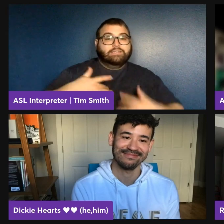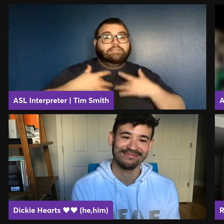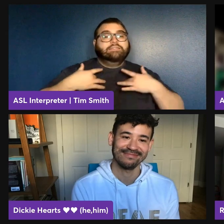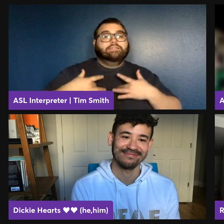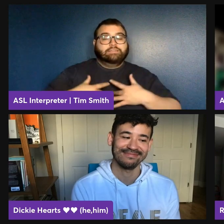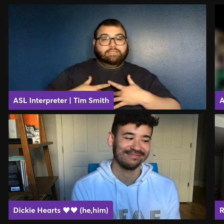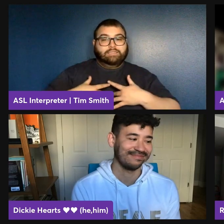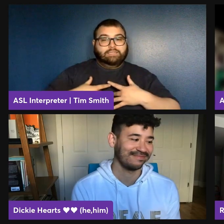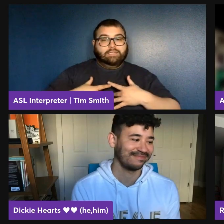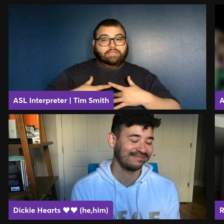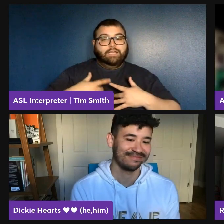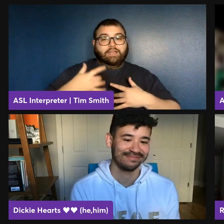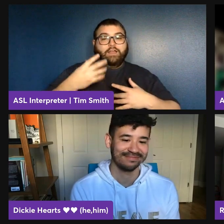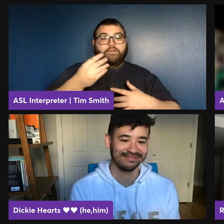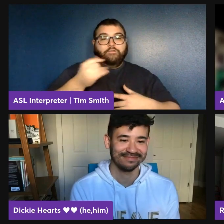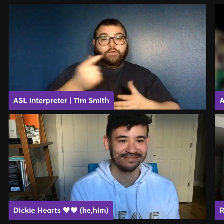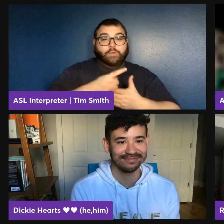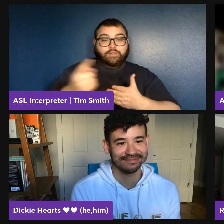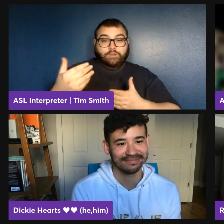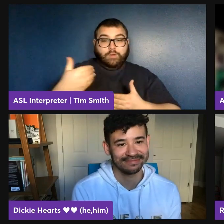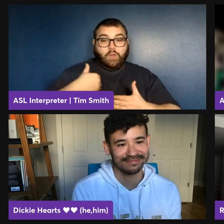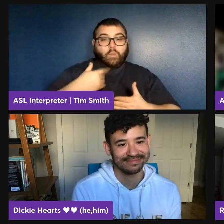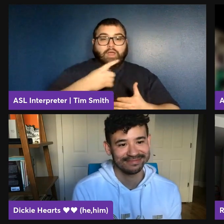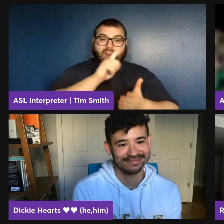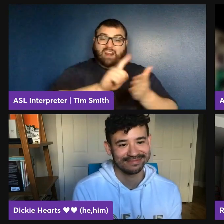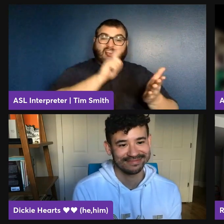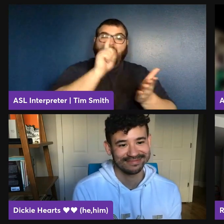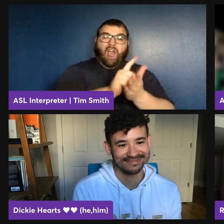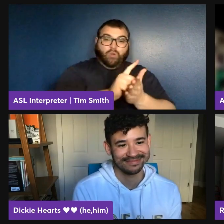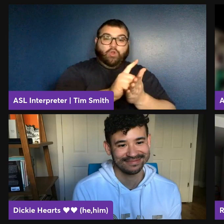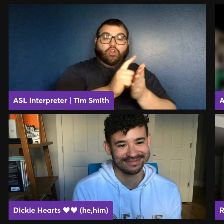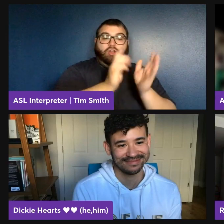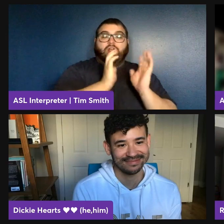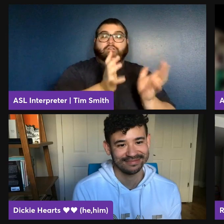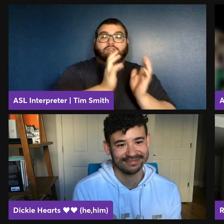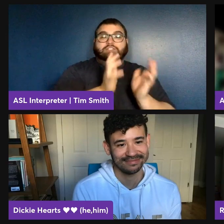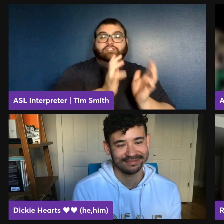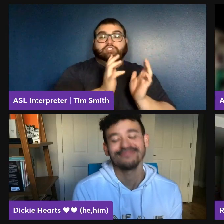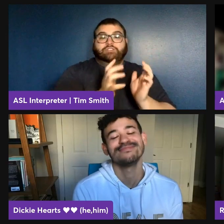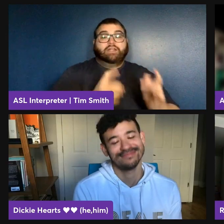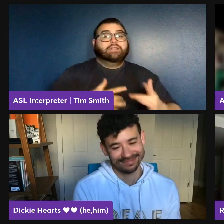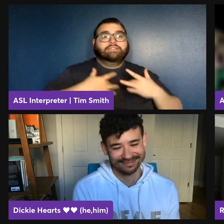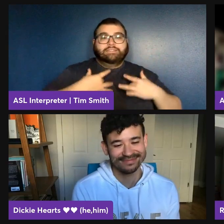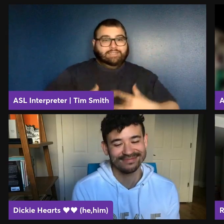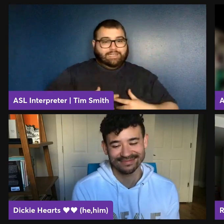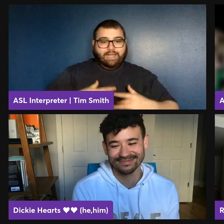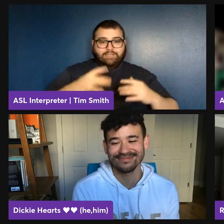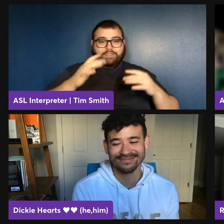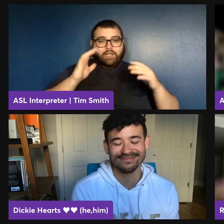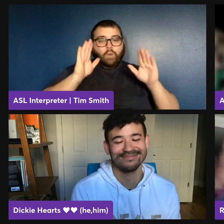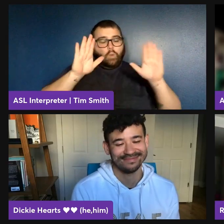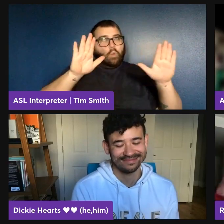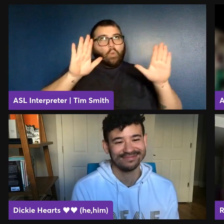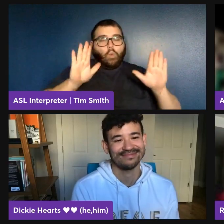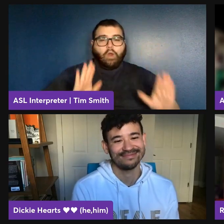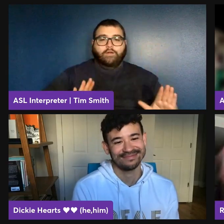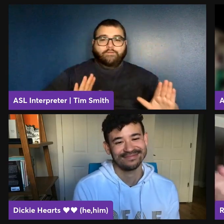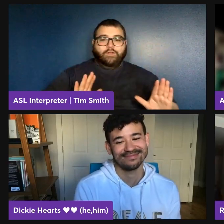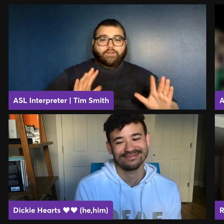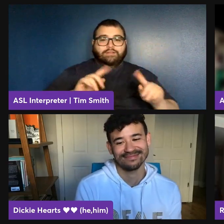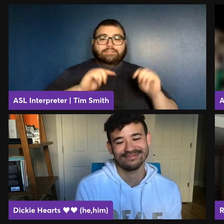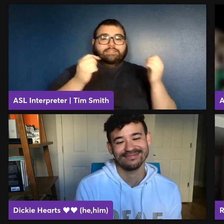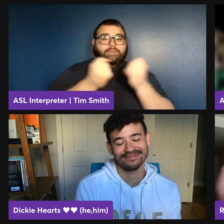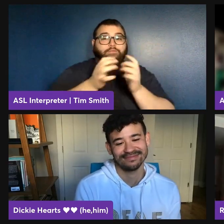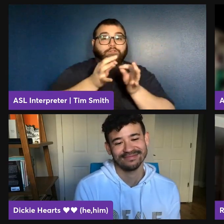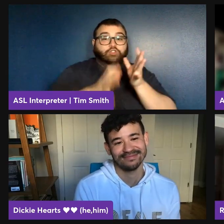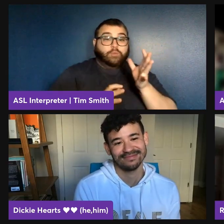Dickie, a couple weeks ago, we had like an hour conversation, and Dickie has a wonderful, there's a wonderful team of